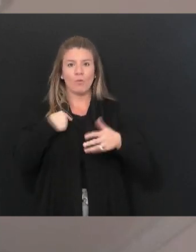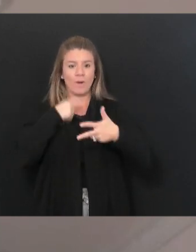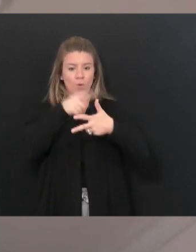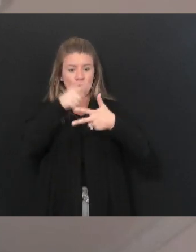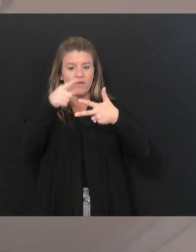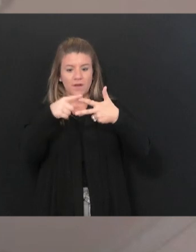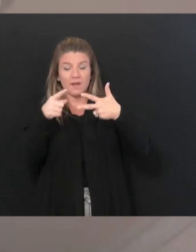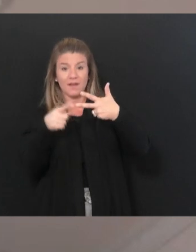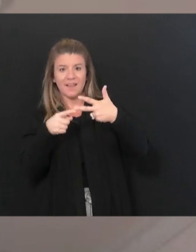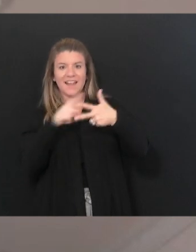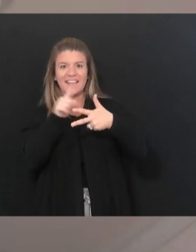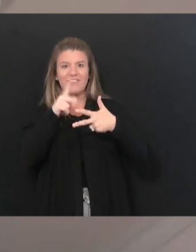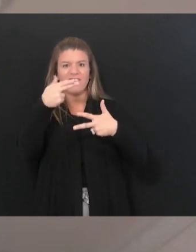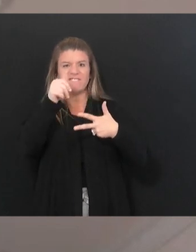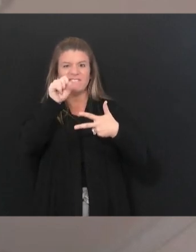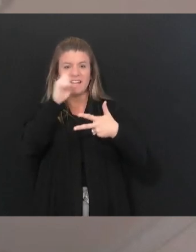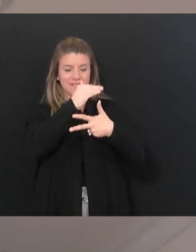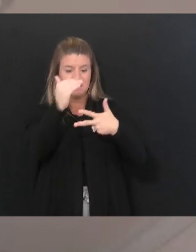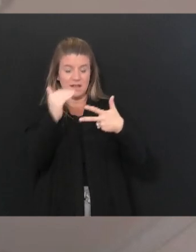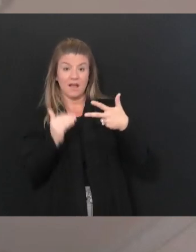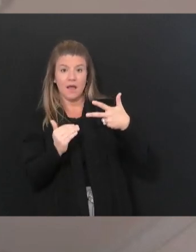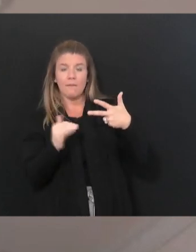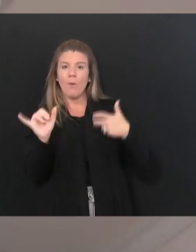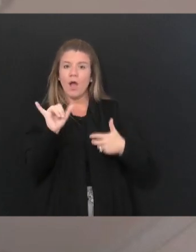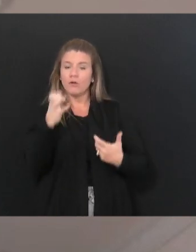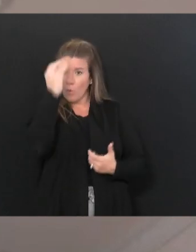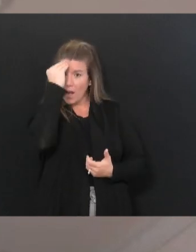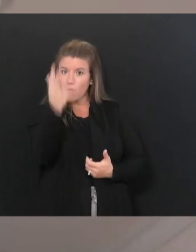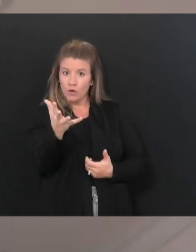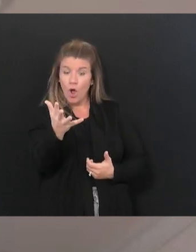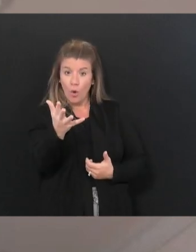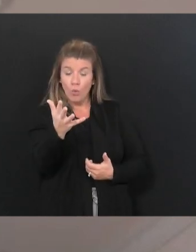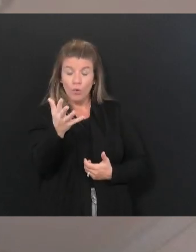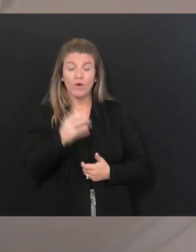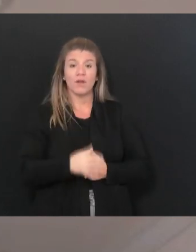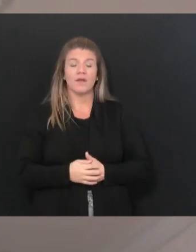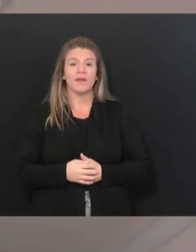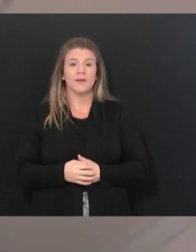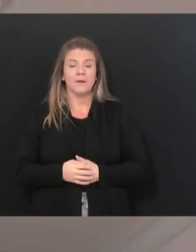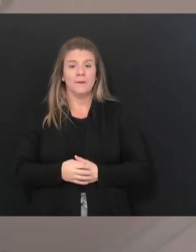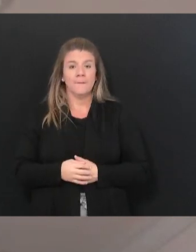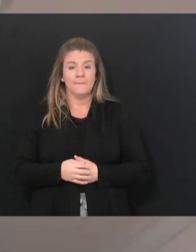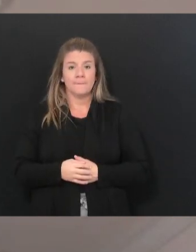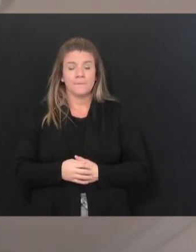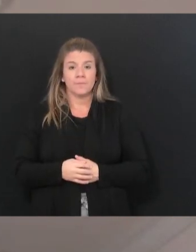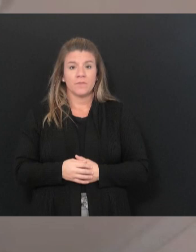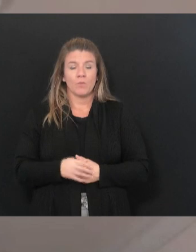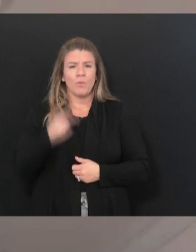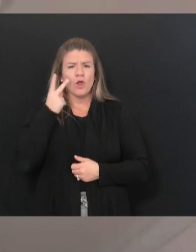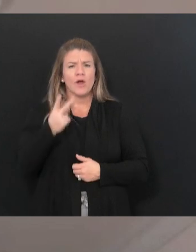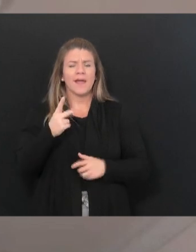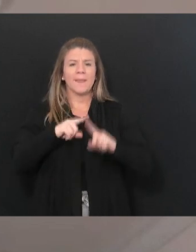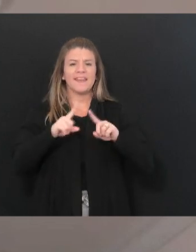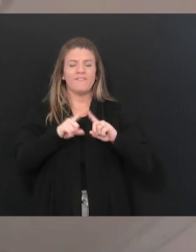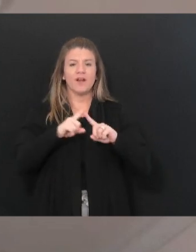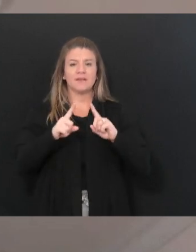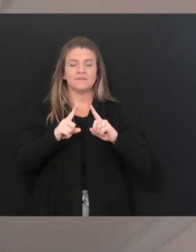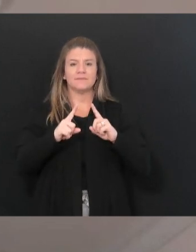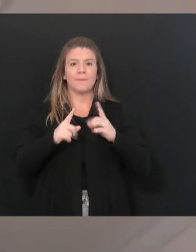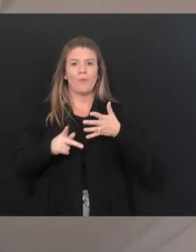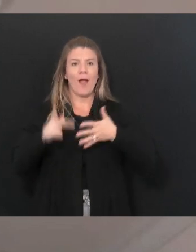to start to also bring to the rest of the state. That I think looking at the priority and the real risk of